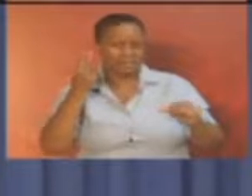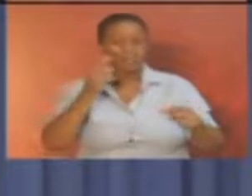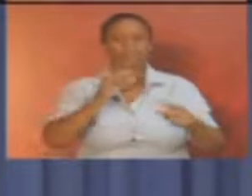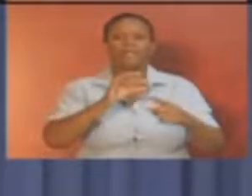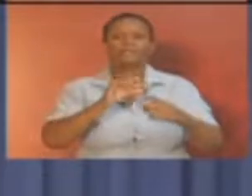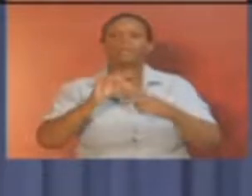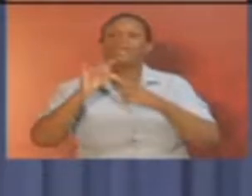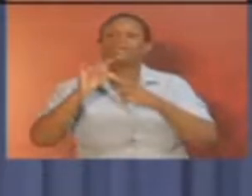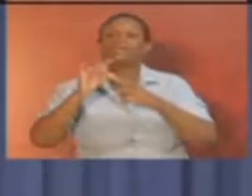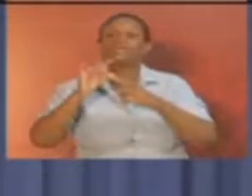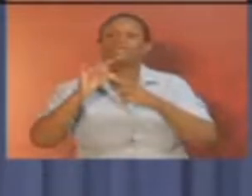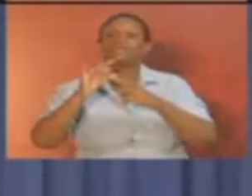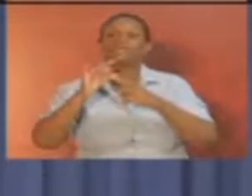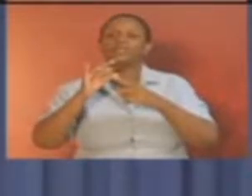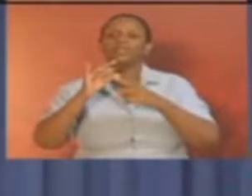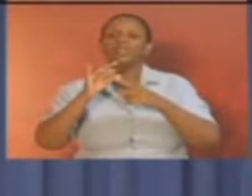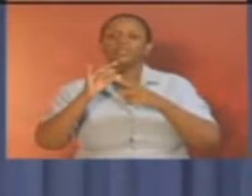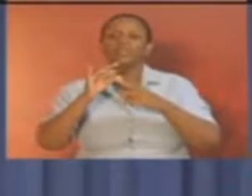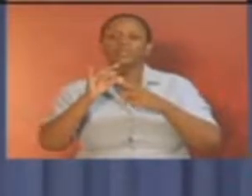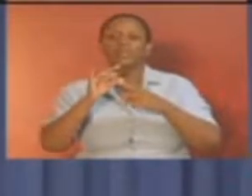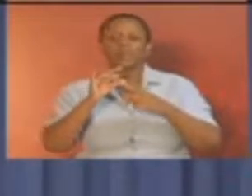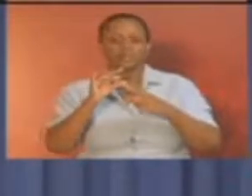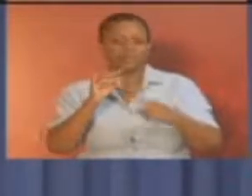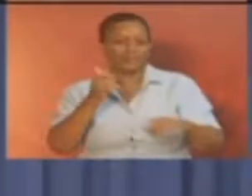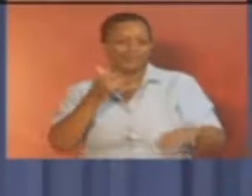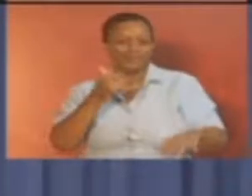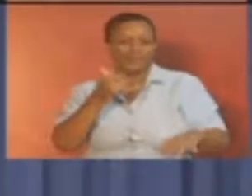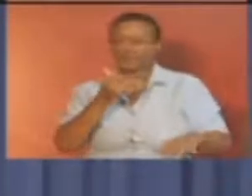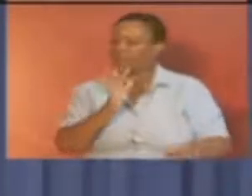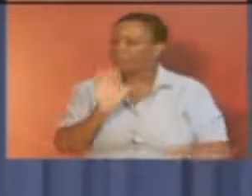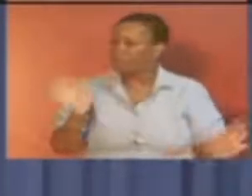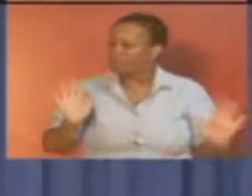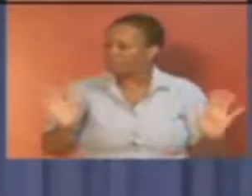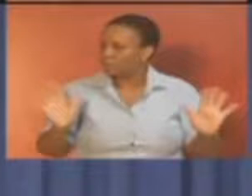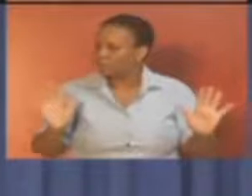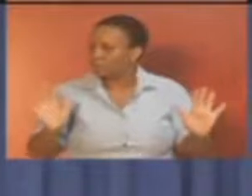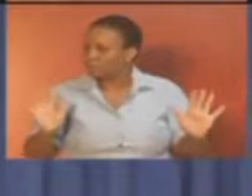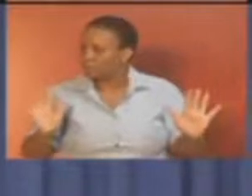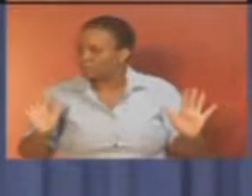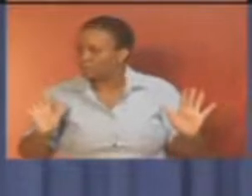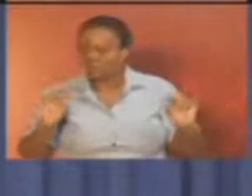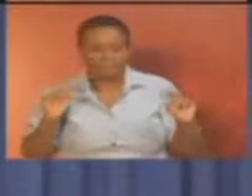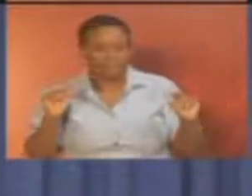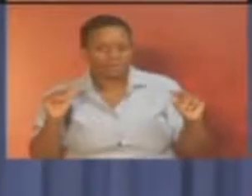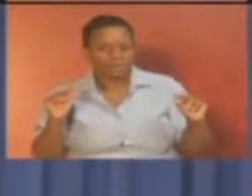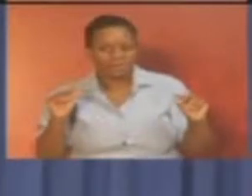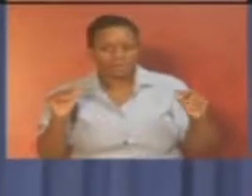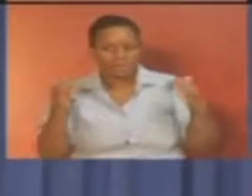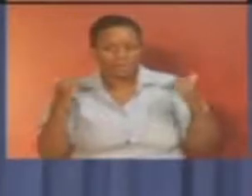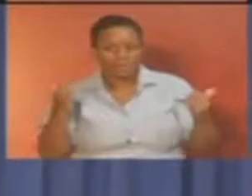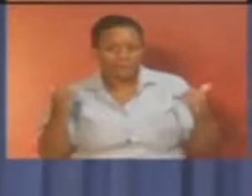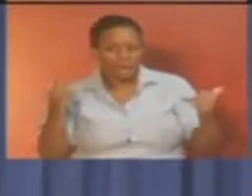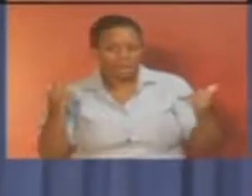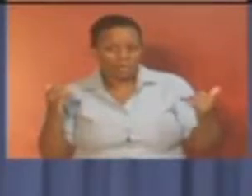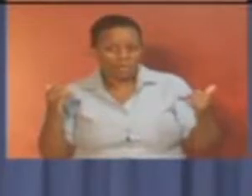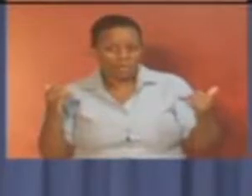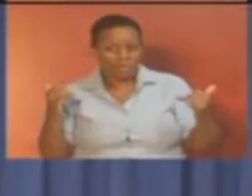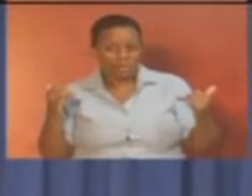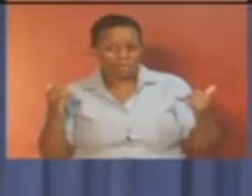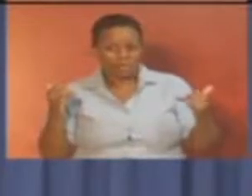because it looks as though we are in a better position now with respect to being able to access more